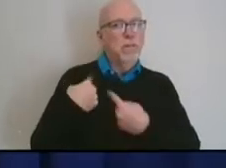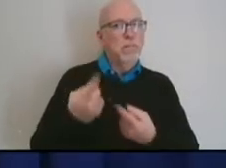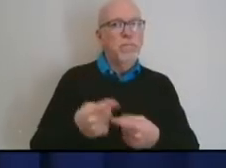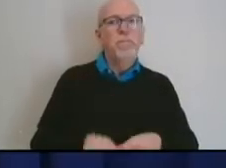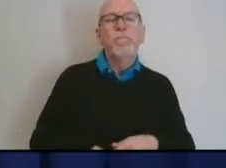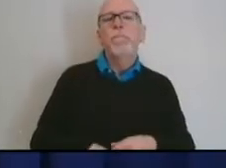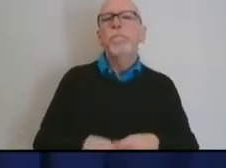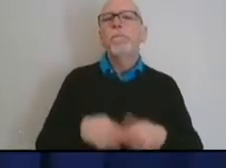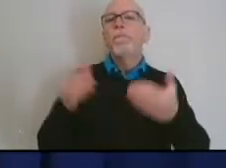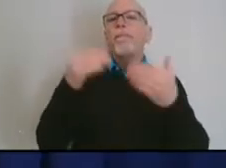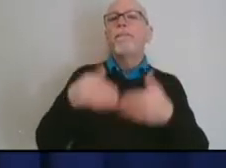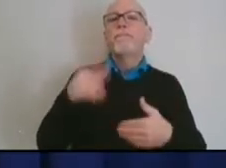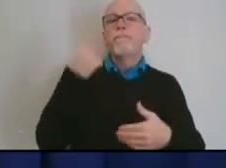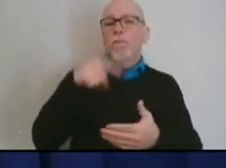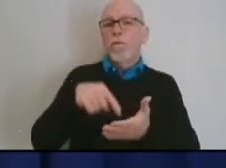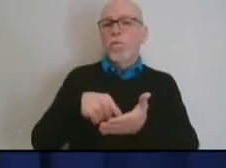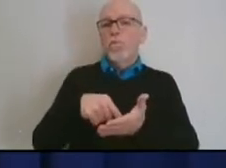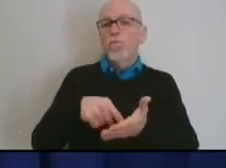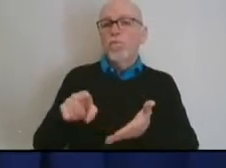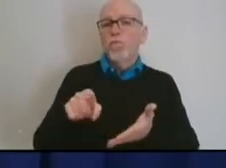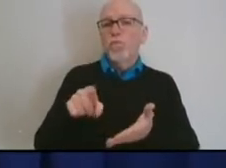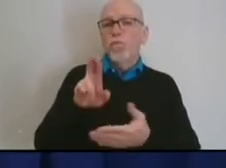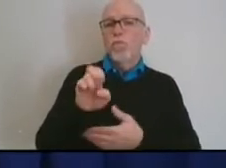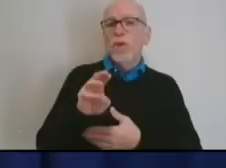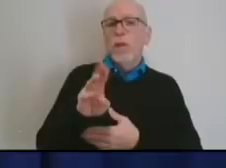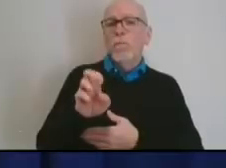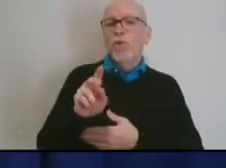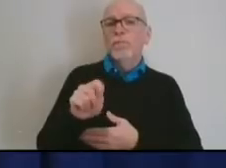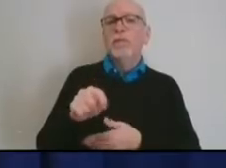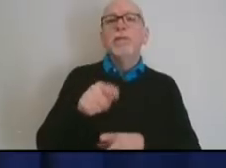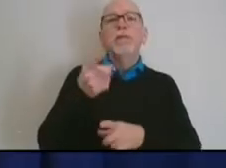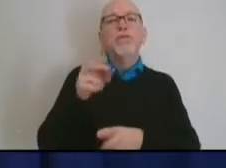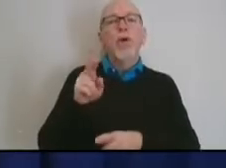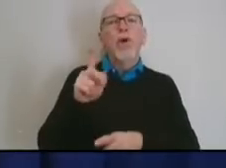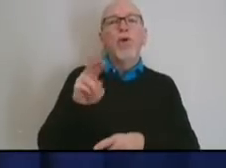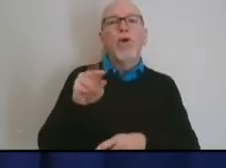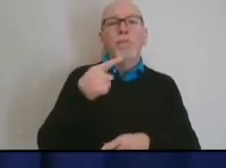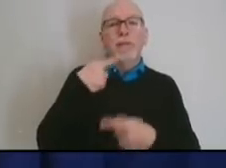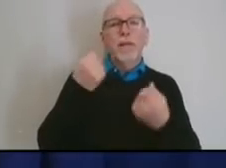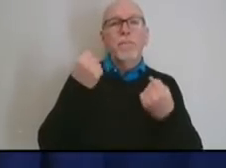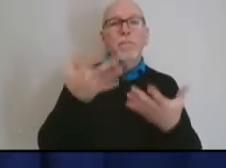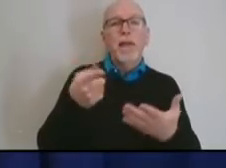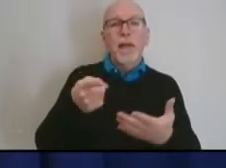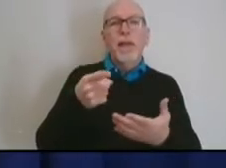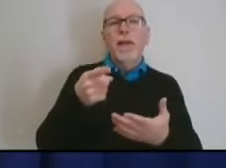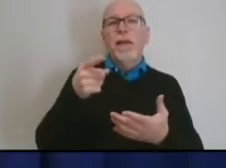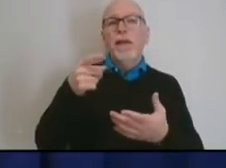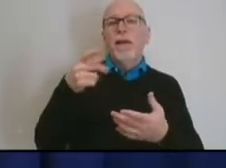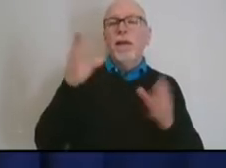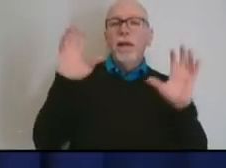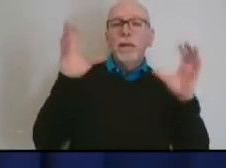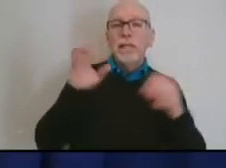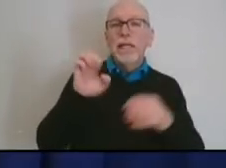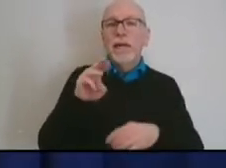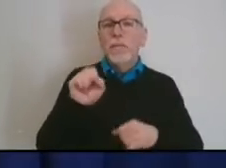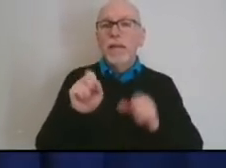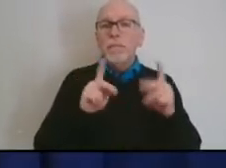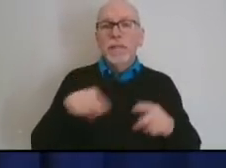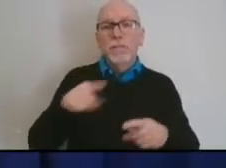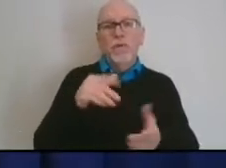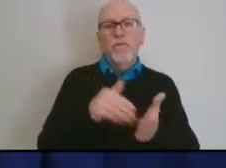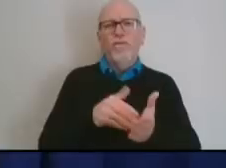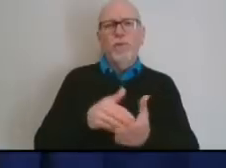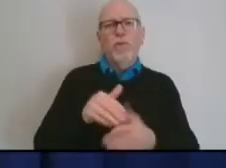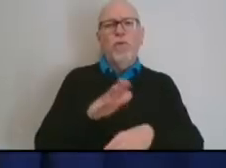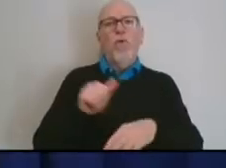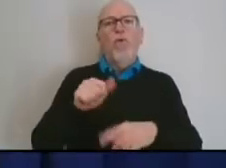far as reimbursement, I know Dr. Kaufman has said that a lot of the paramedicine and EMS individuals are frequently called to